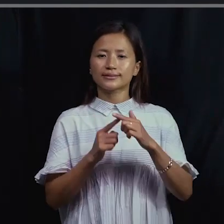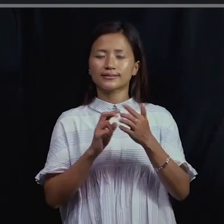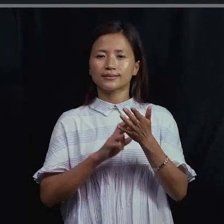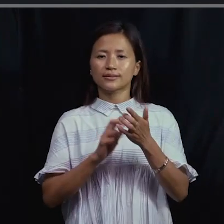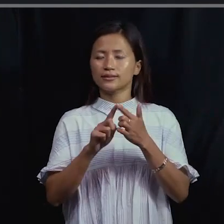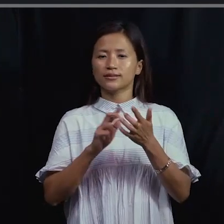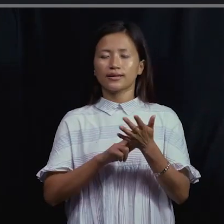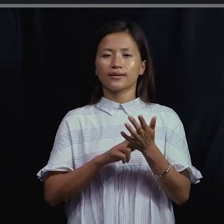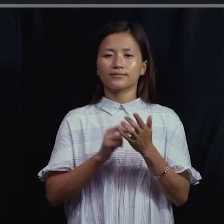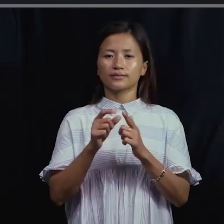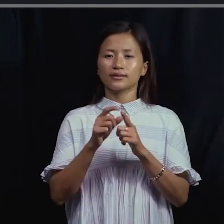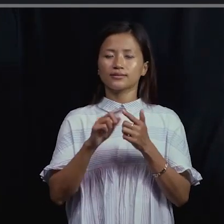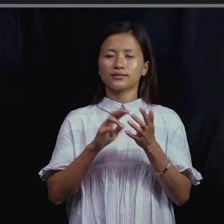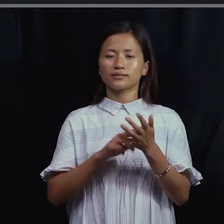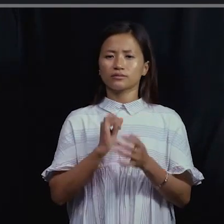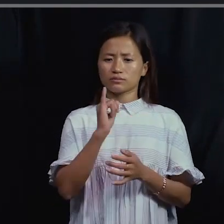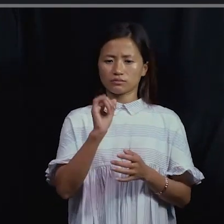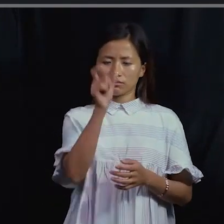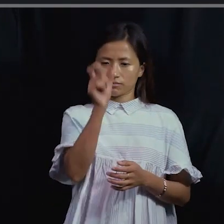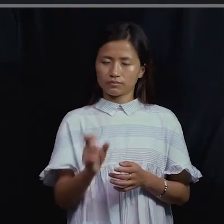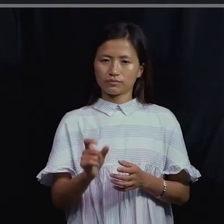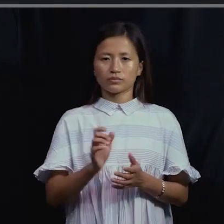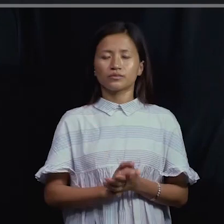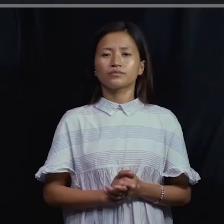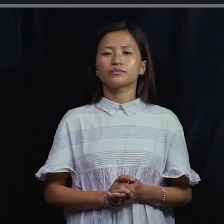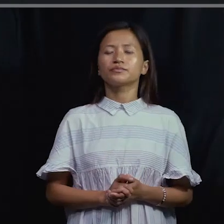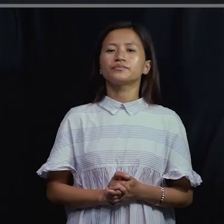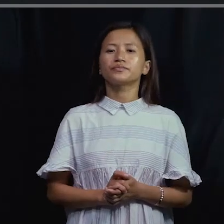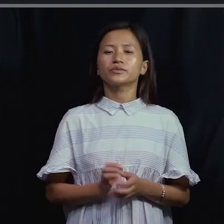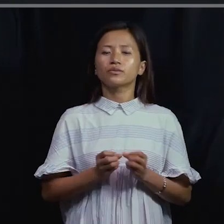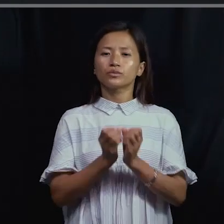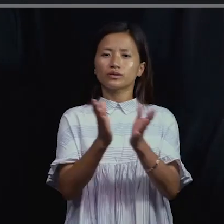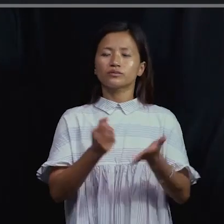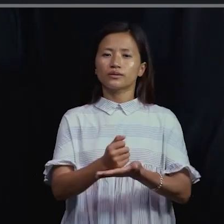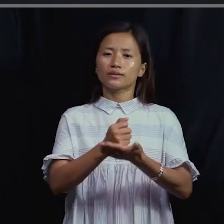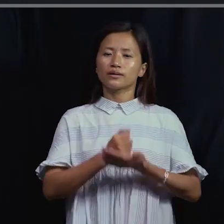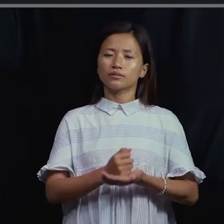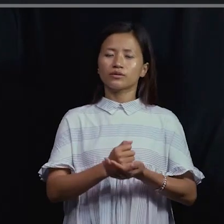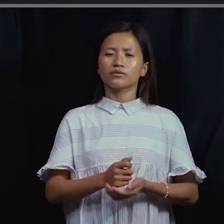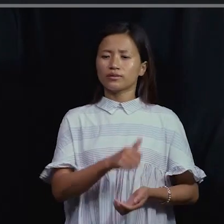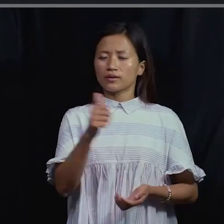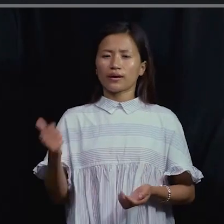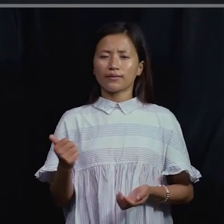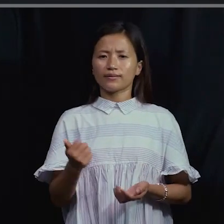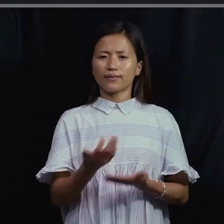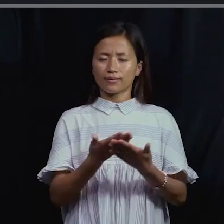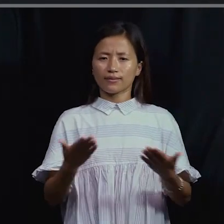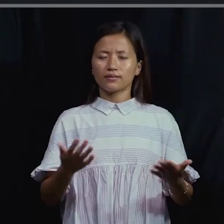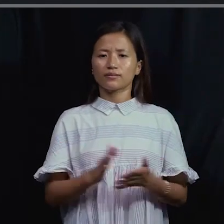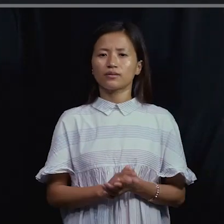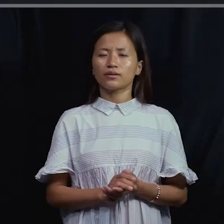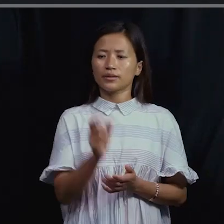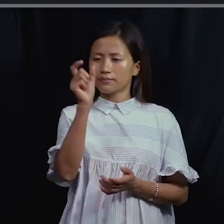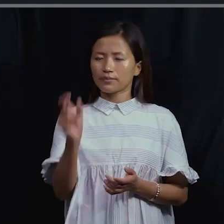in you to become independent. Okay, so you try to be independent without the help of anybody. You try to do certain things,